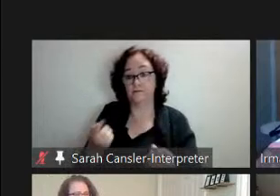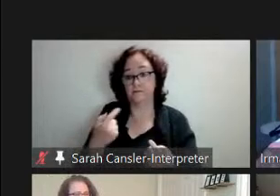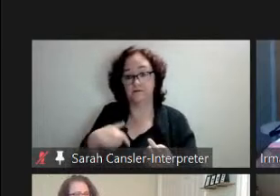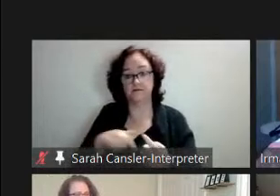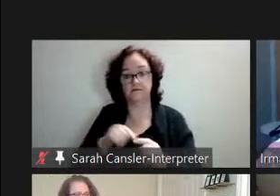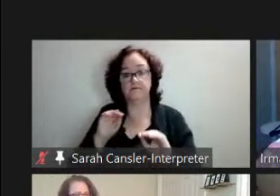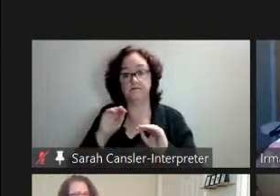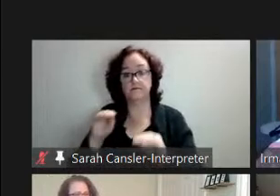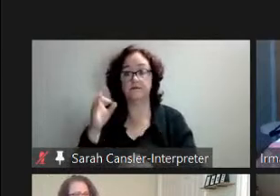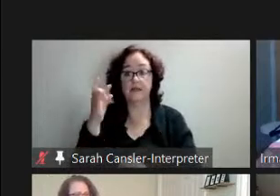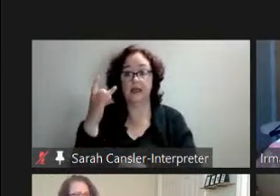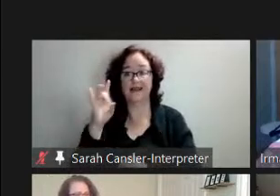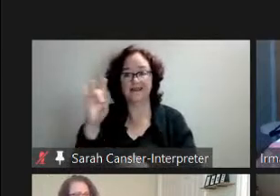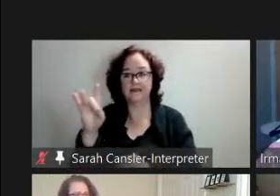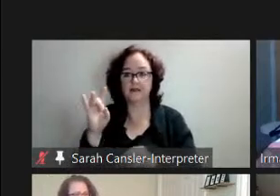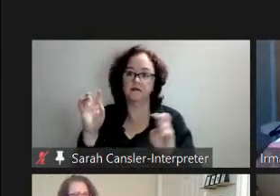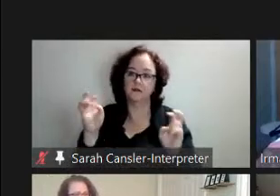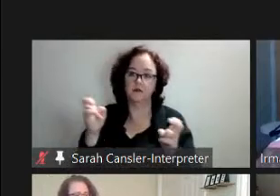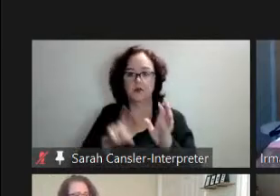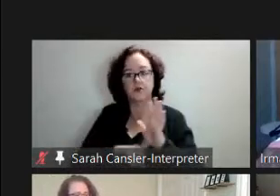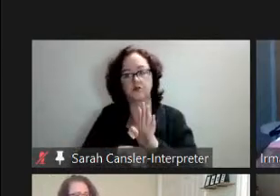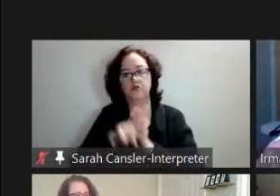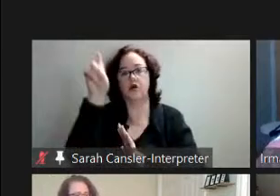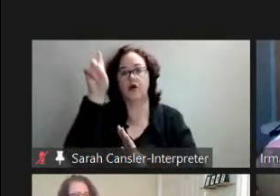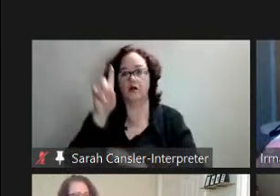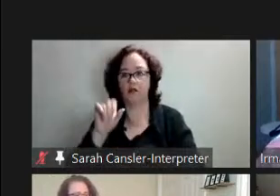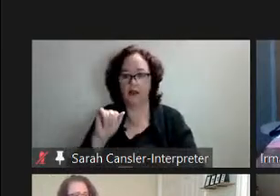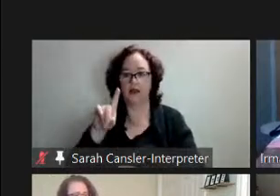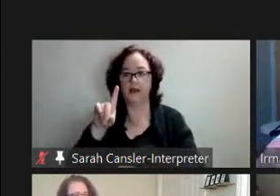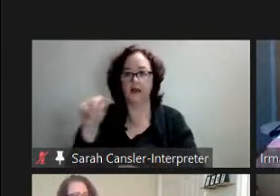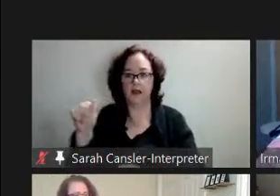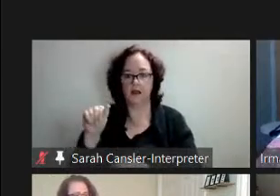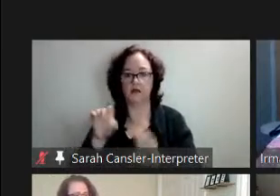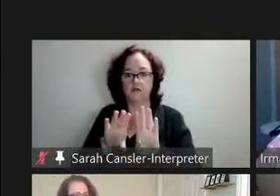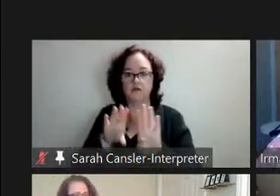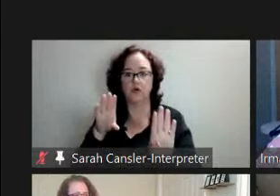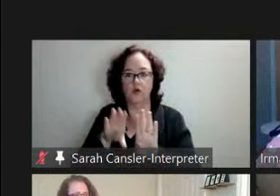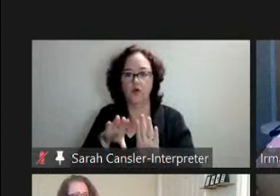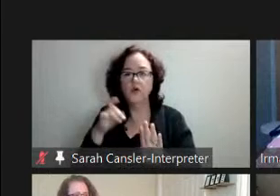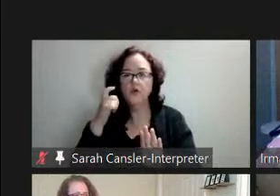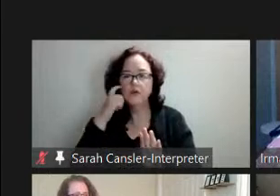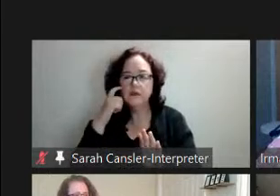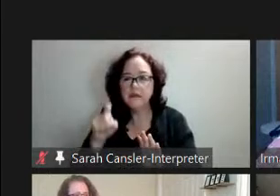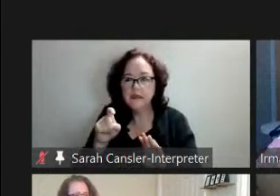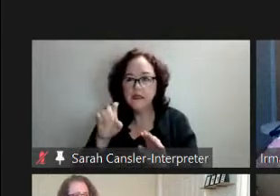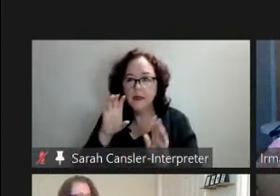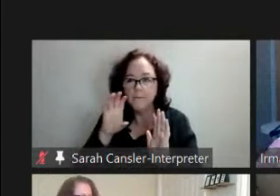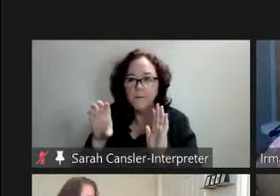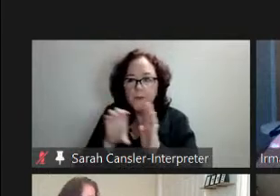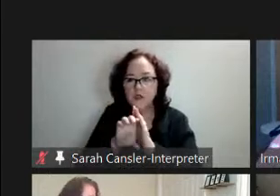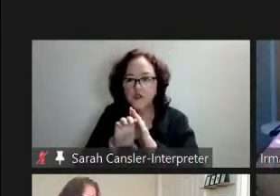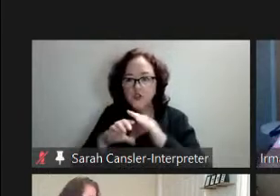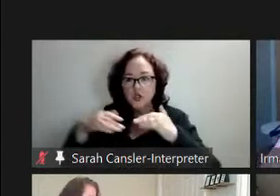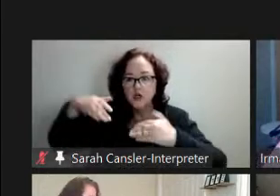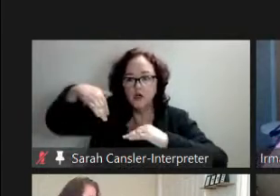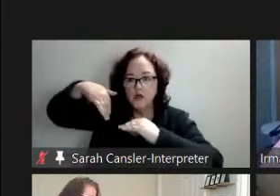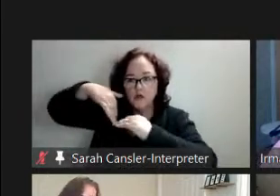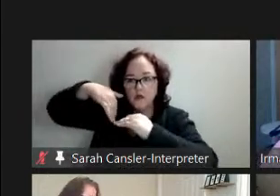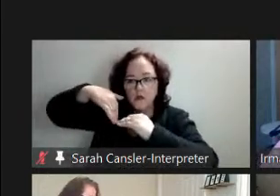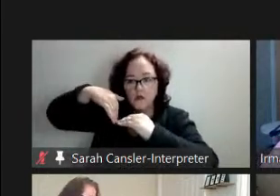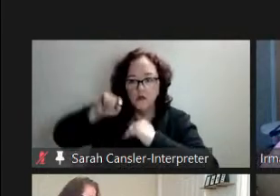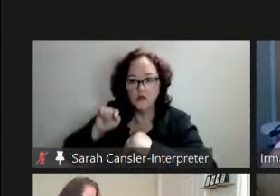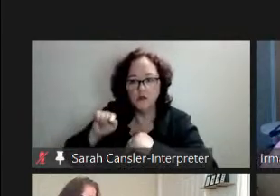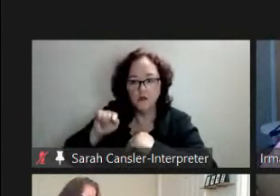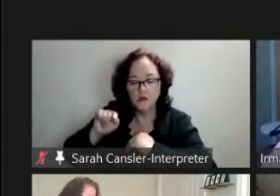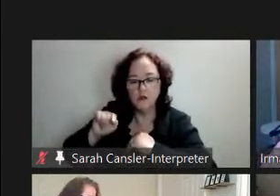18 of the new tall ADA doors. And you'll see the lower right-hand picture is the,